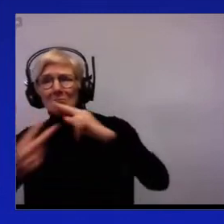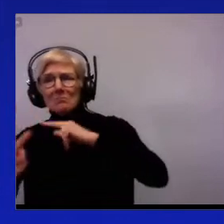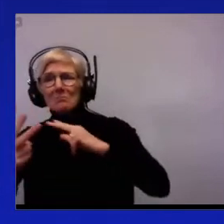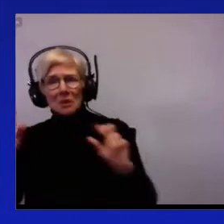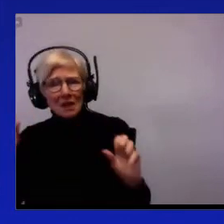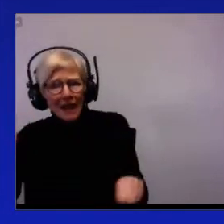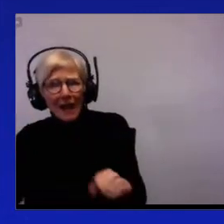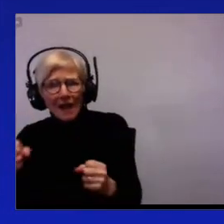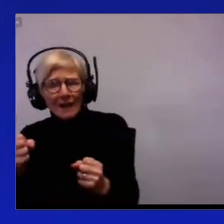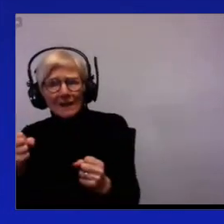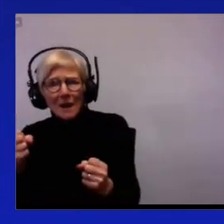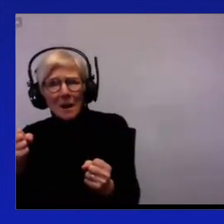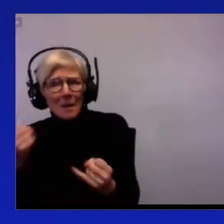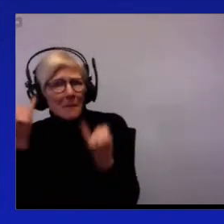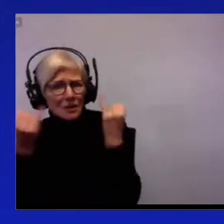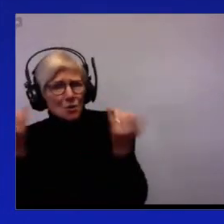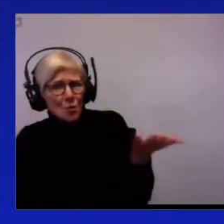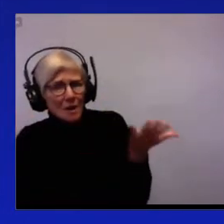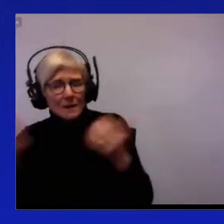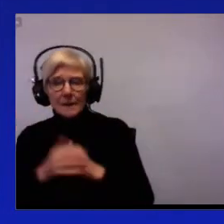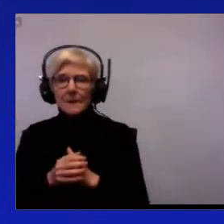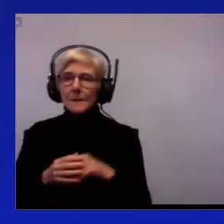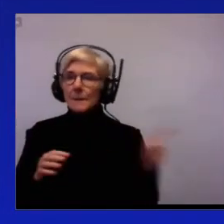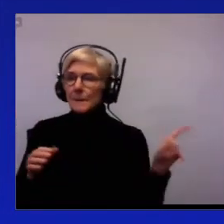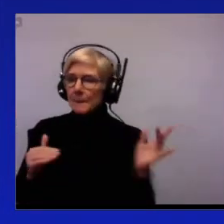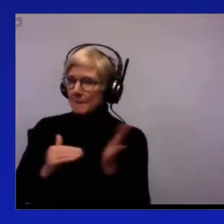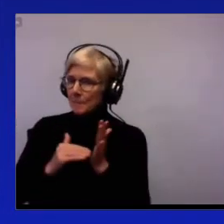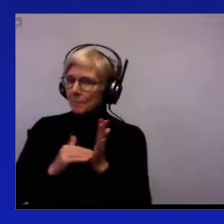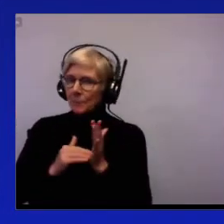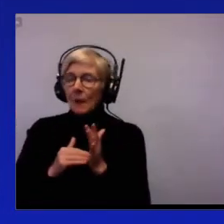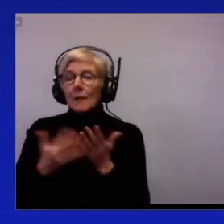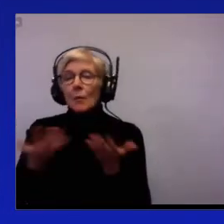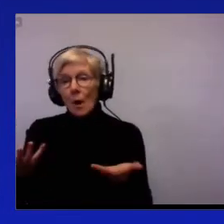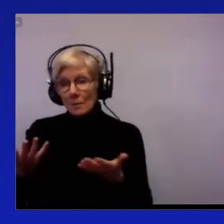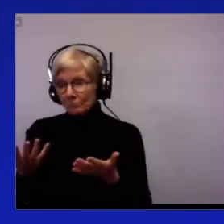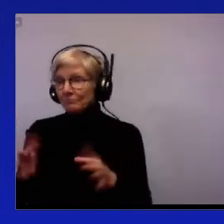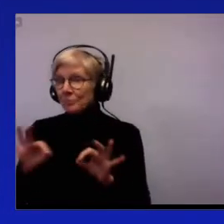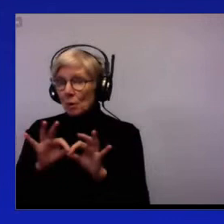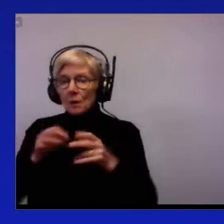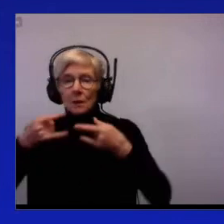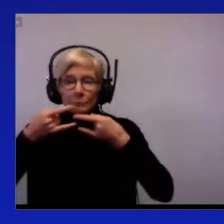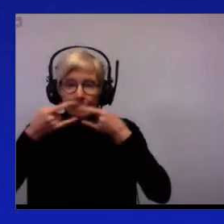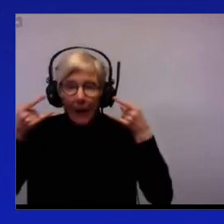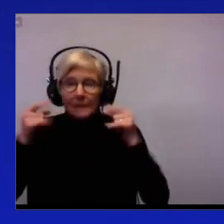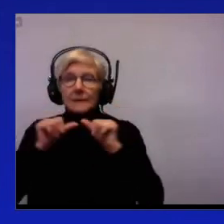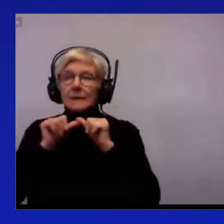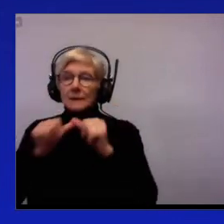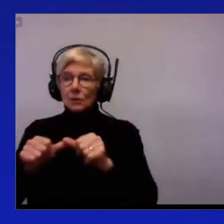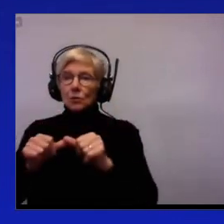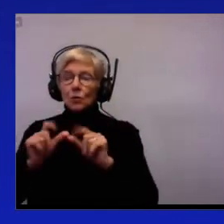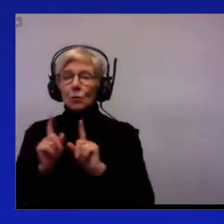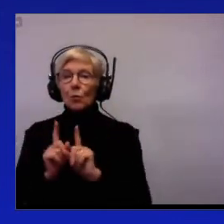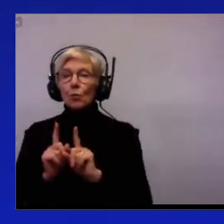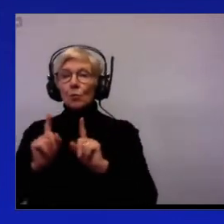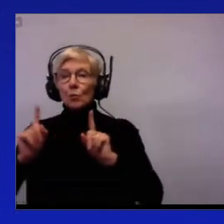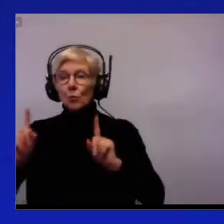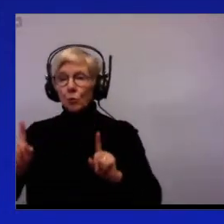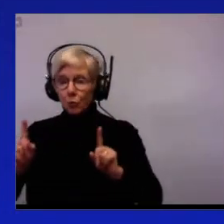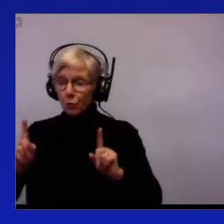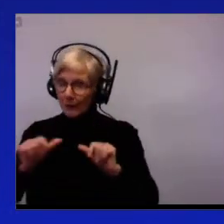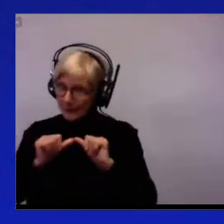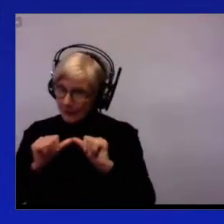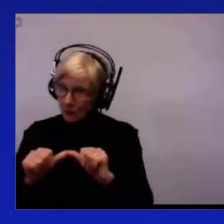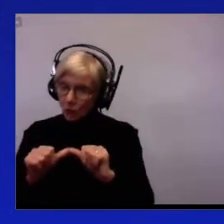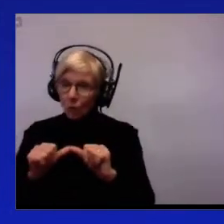We know that we need to continue to wear masks. We need to continue to have distance between people who don't live in the same house